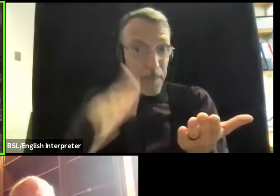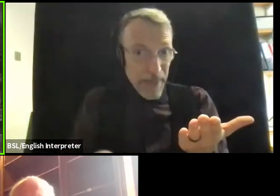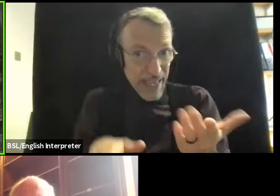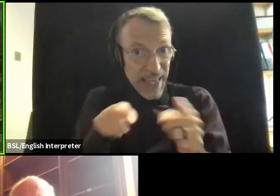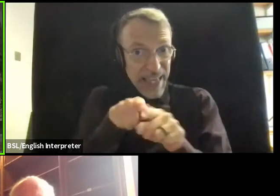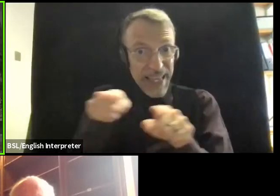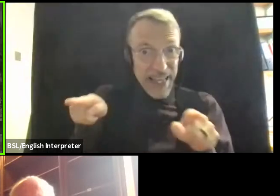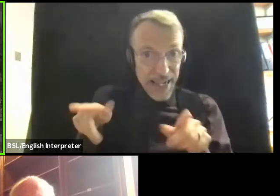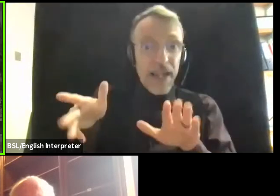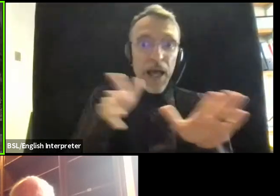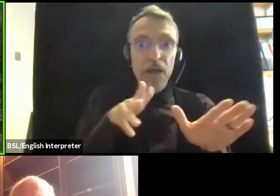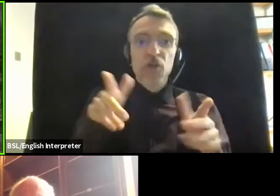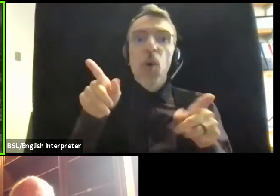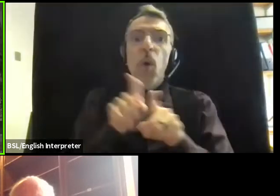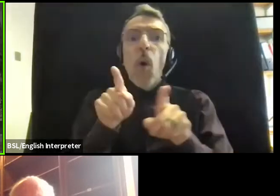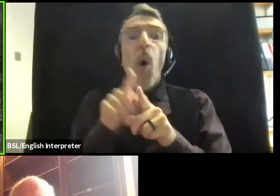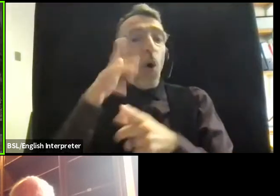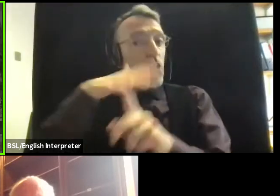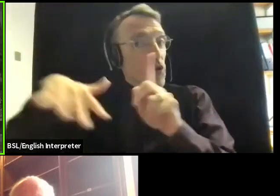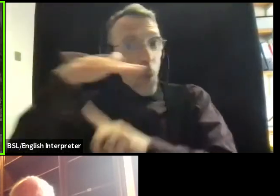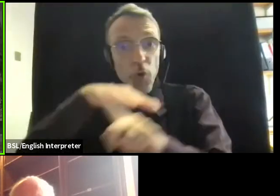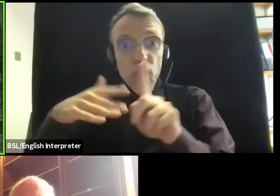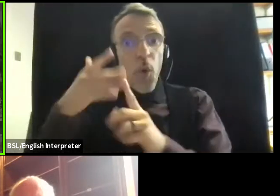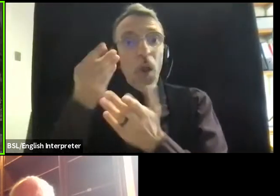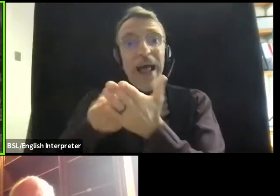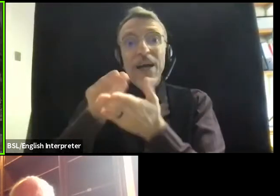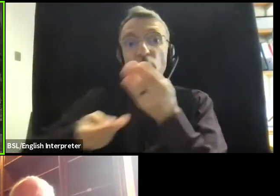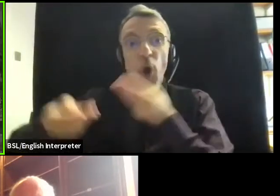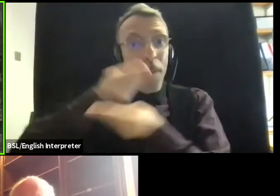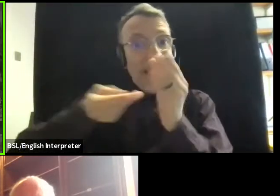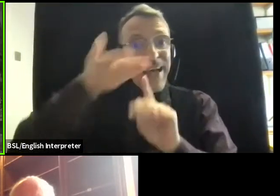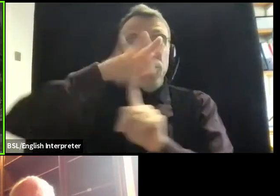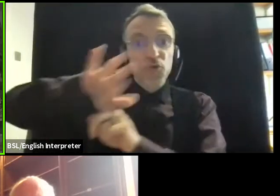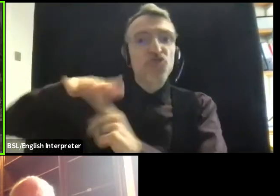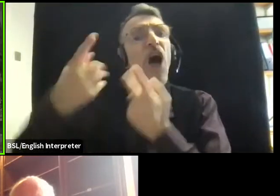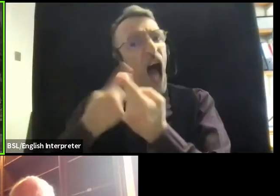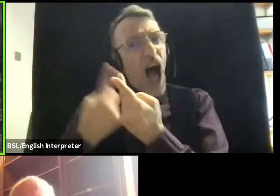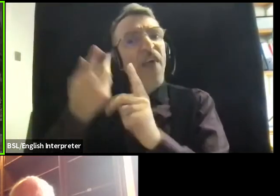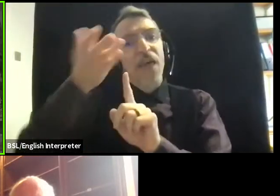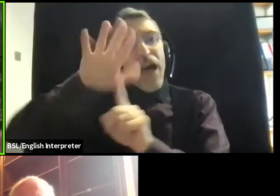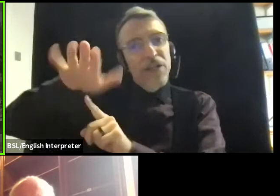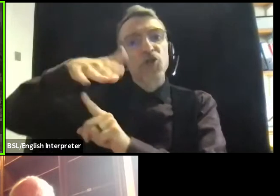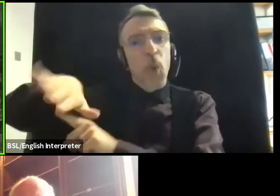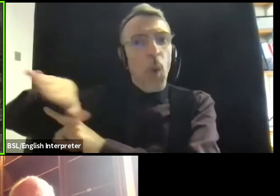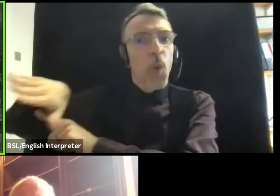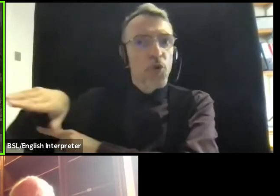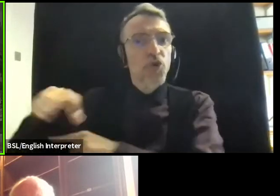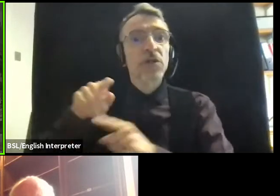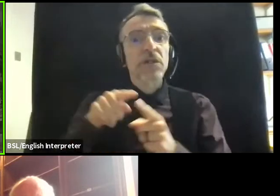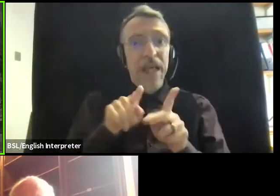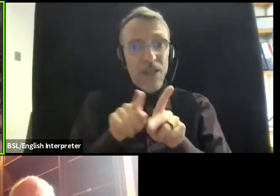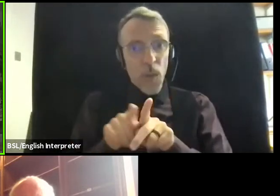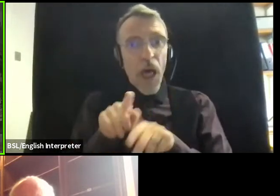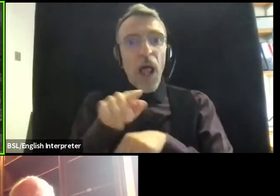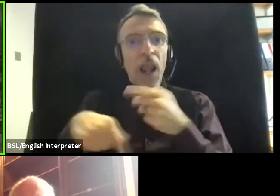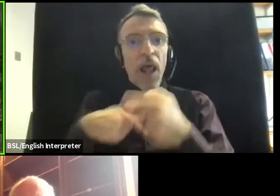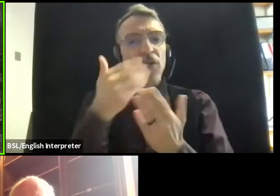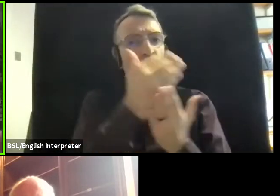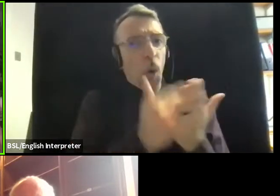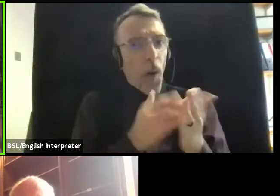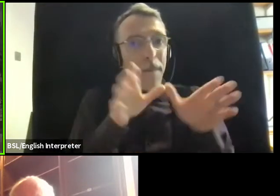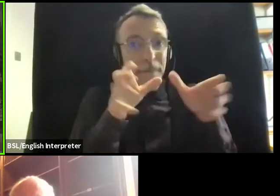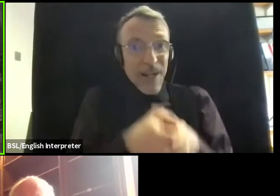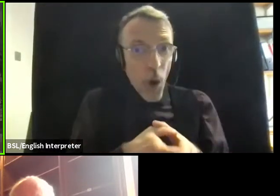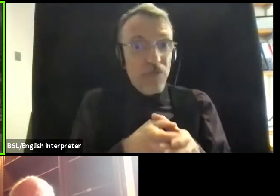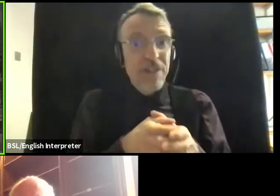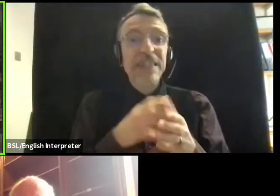also experiencing socioeconomic exclusion, other forms of exclusion. And we have been, as a program, the work of Minority Rights Group